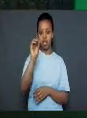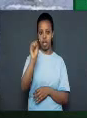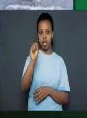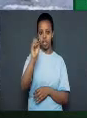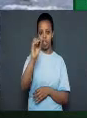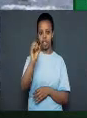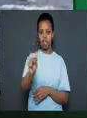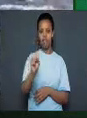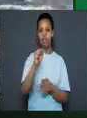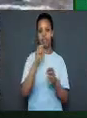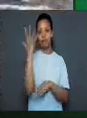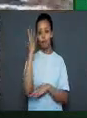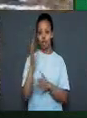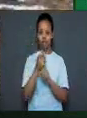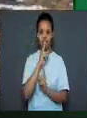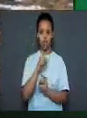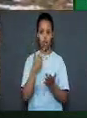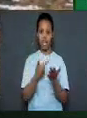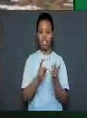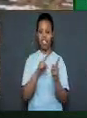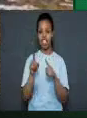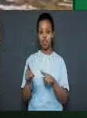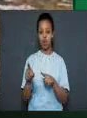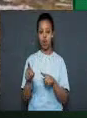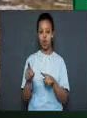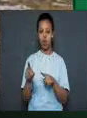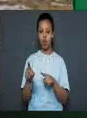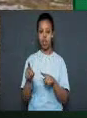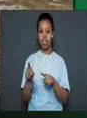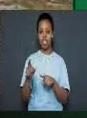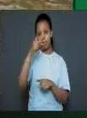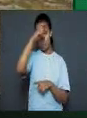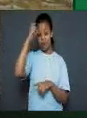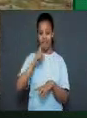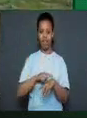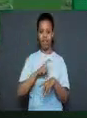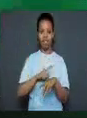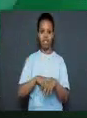Deciduous trees lose their leaves during the winter season.